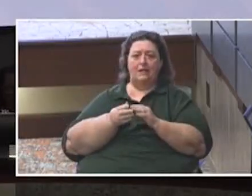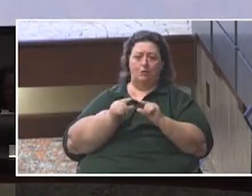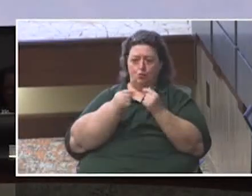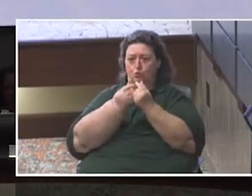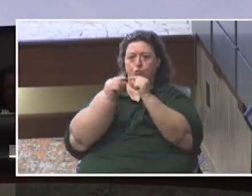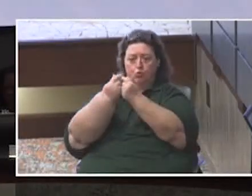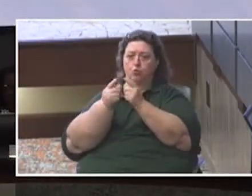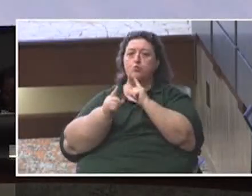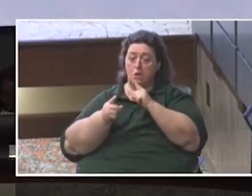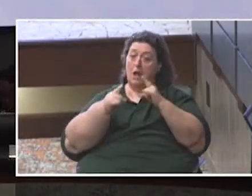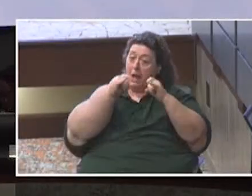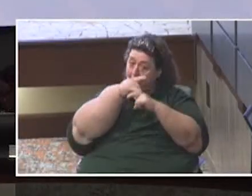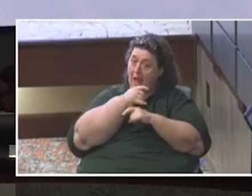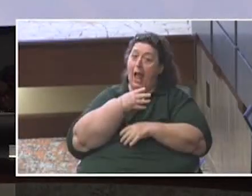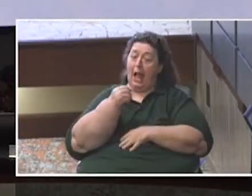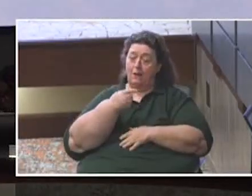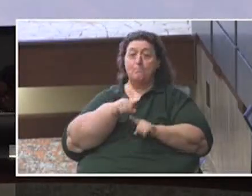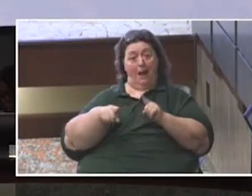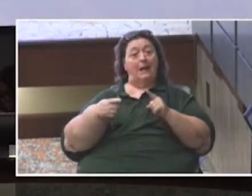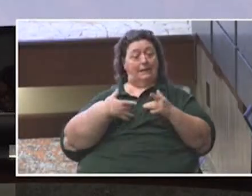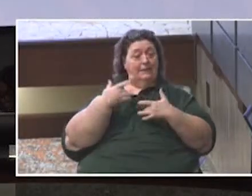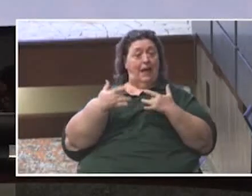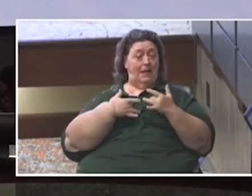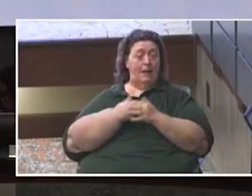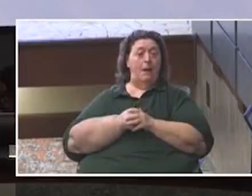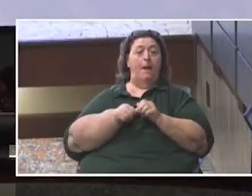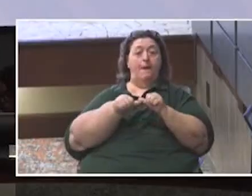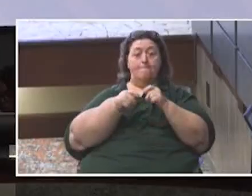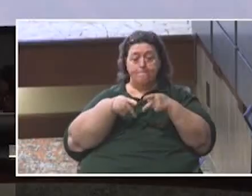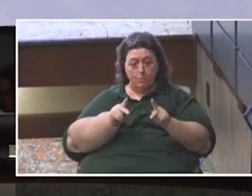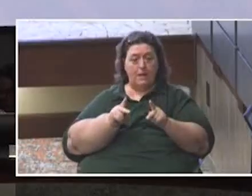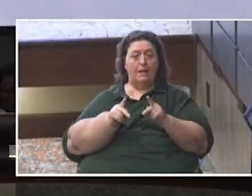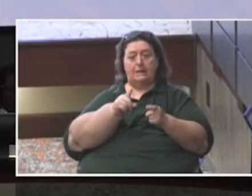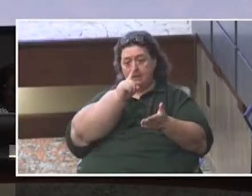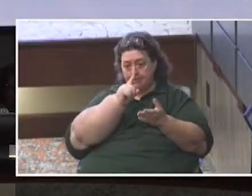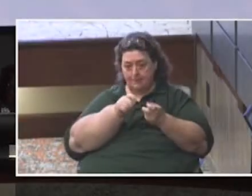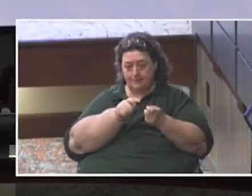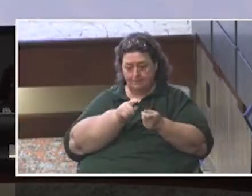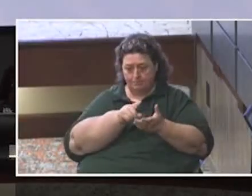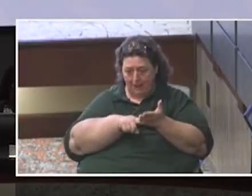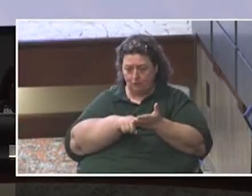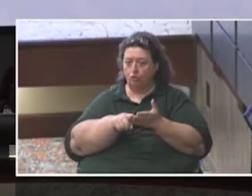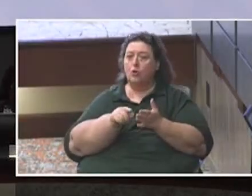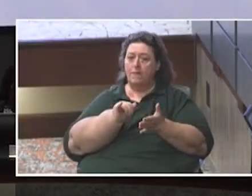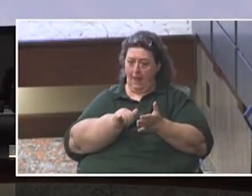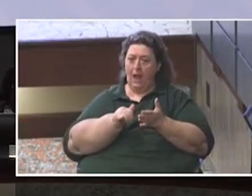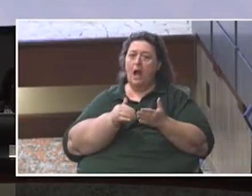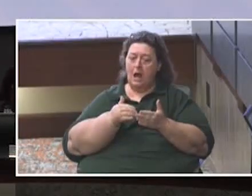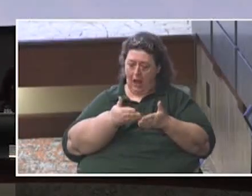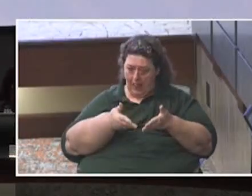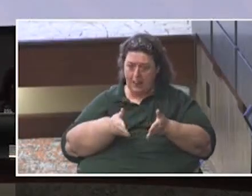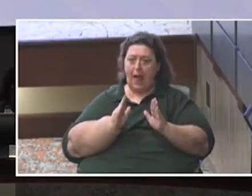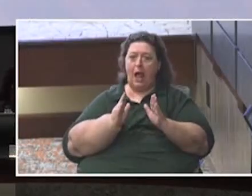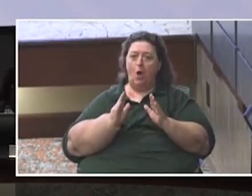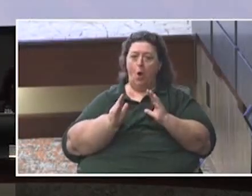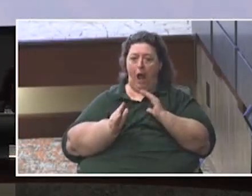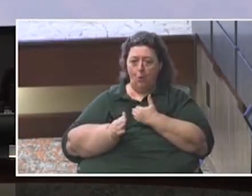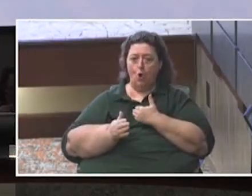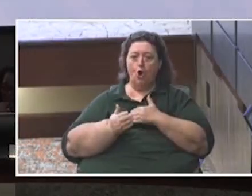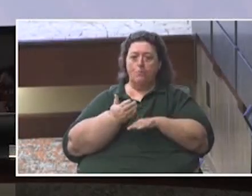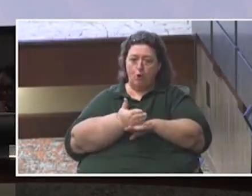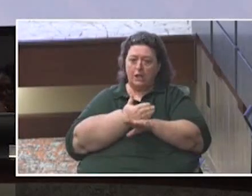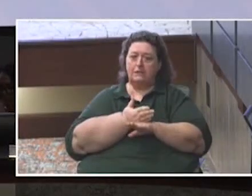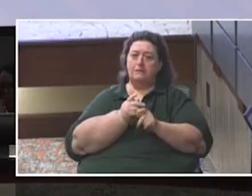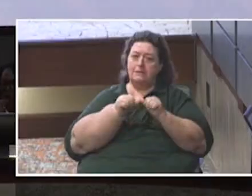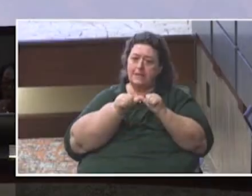been complex and exciting, but the permitting and inspection specifically has allowed this process to keep going. I would also